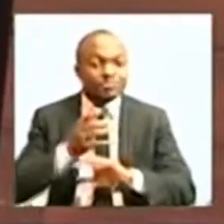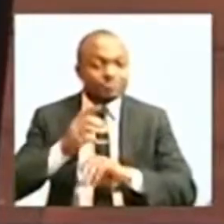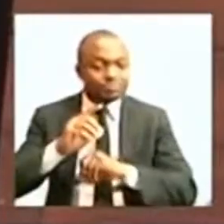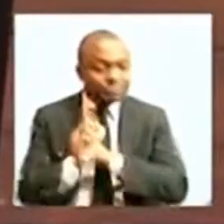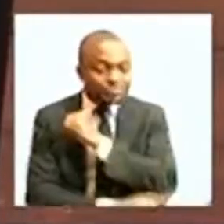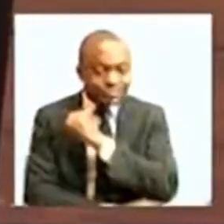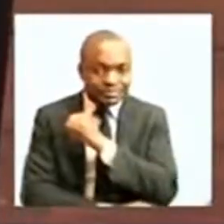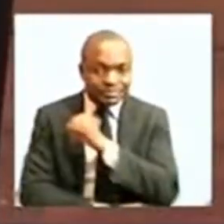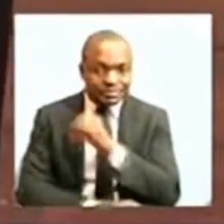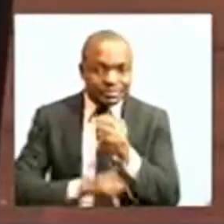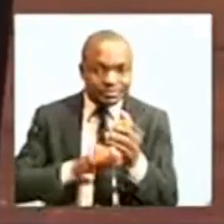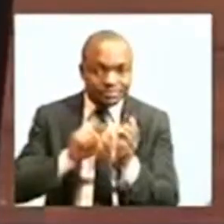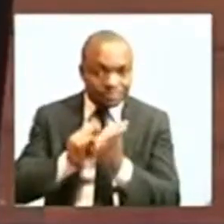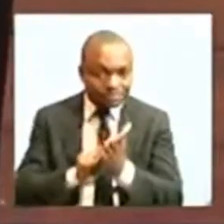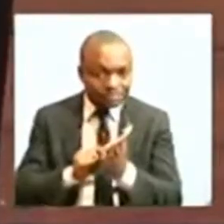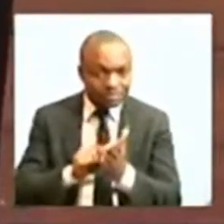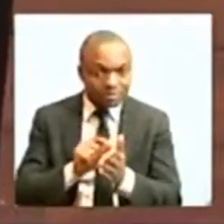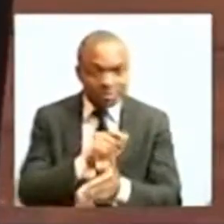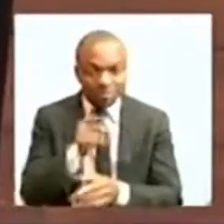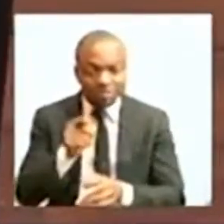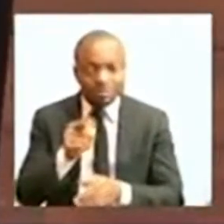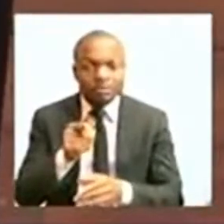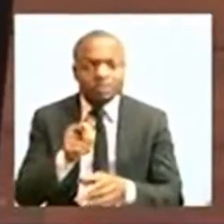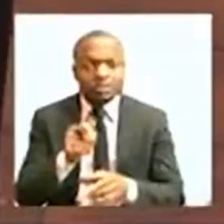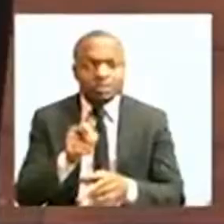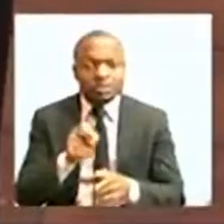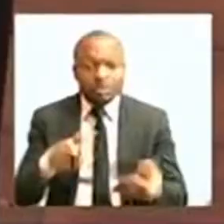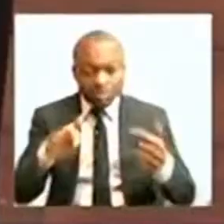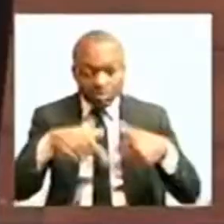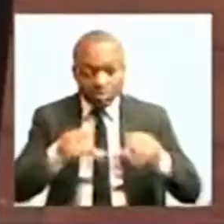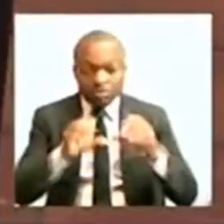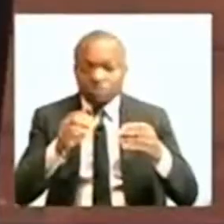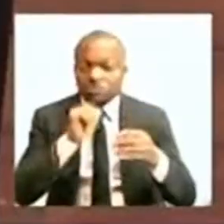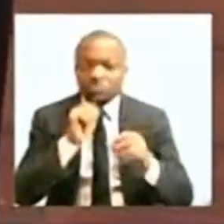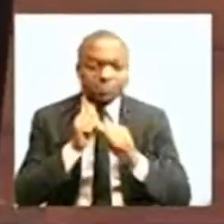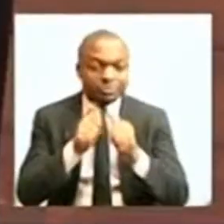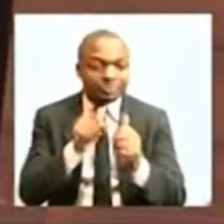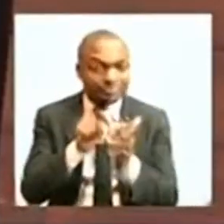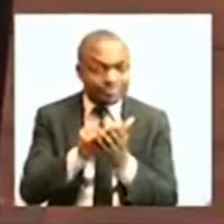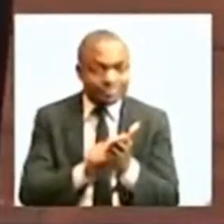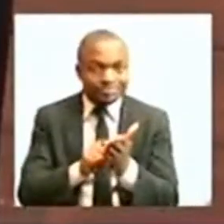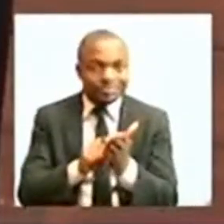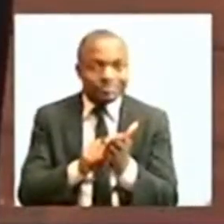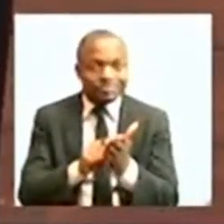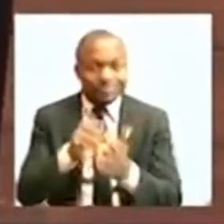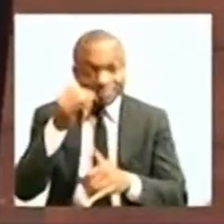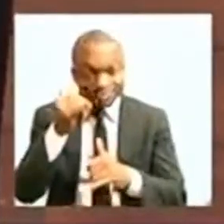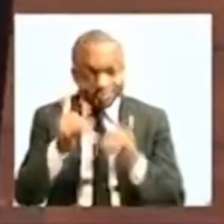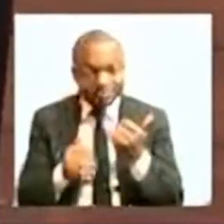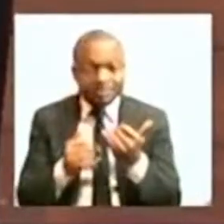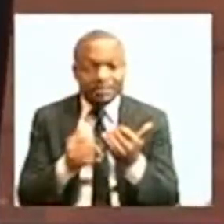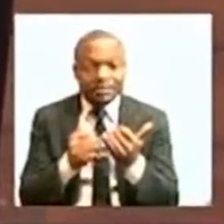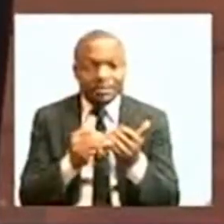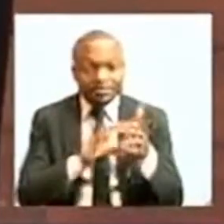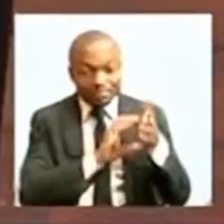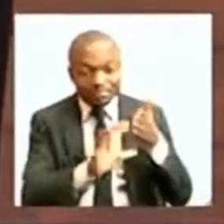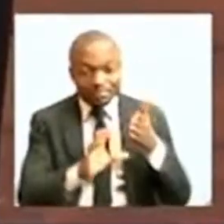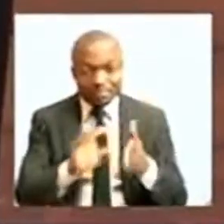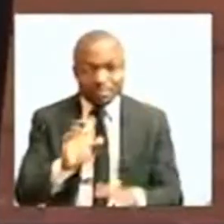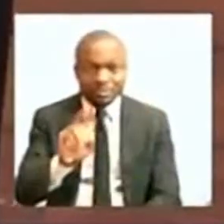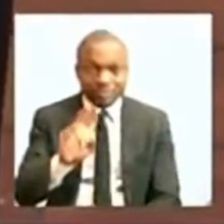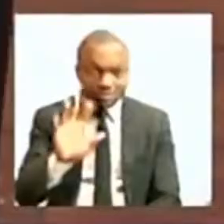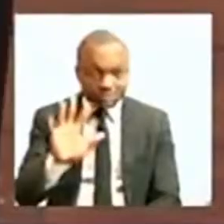non-compliant local authorities. On page 5, the last paragraph. So maybe you can comfort us